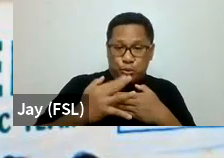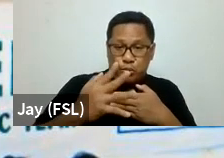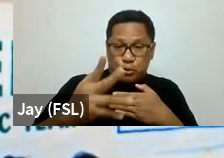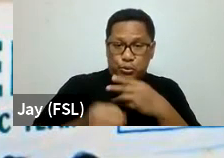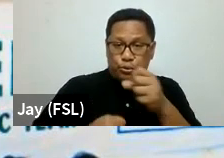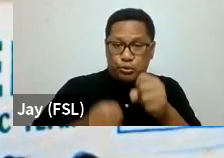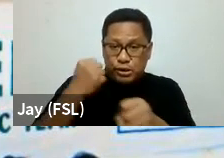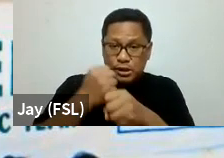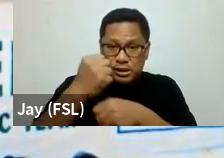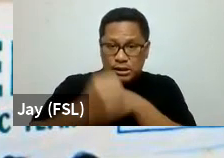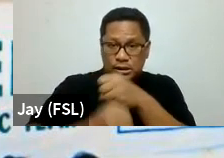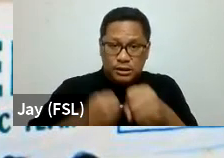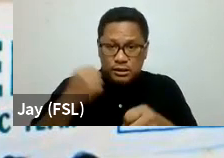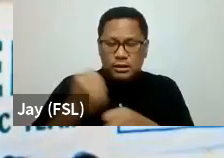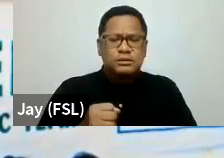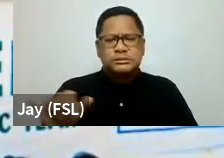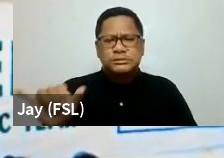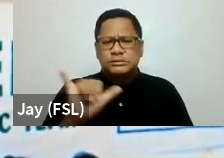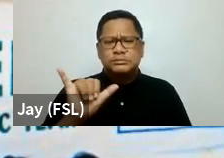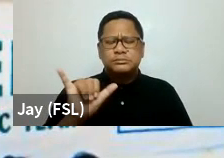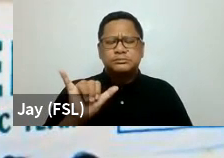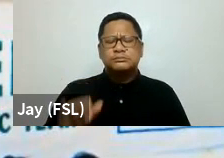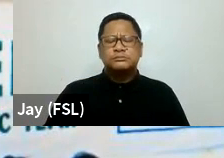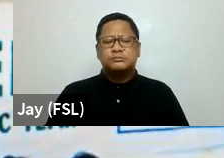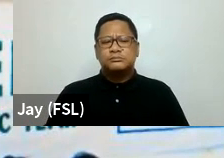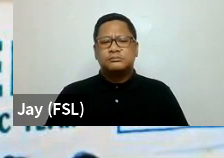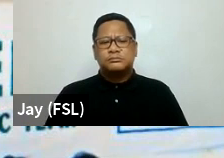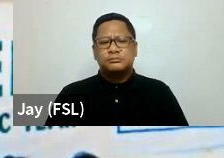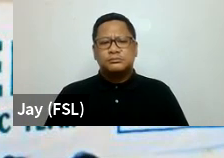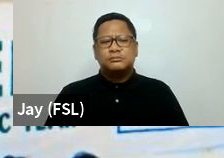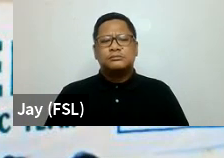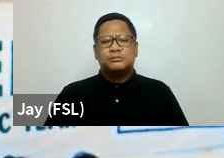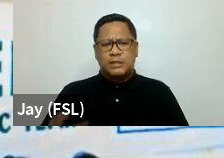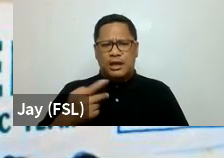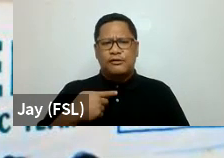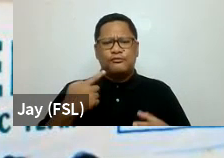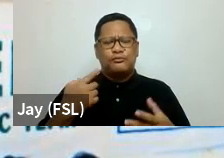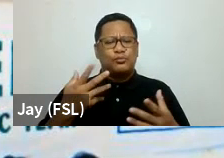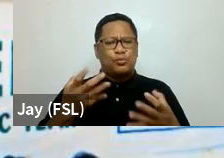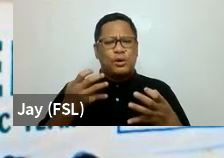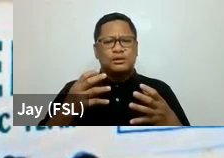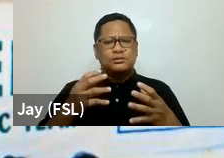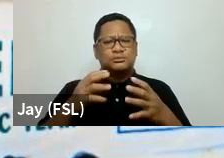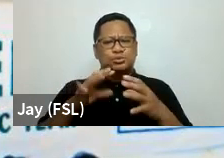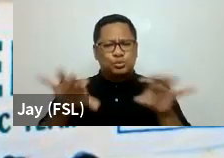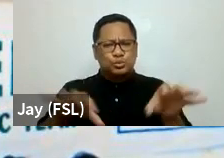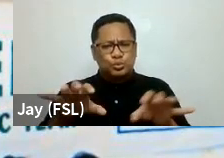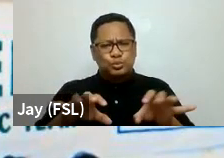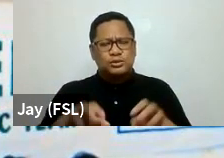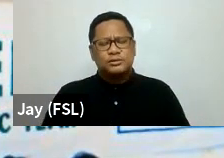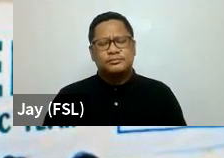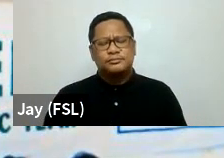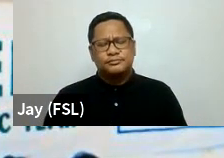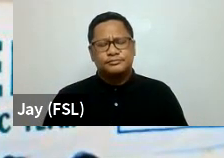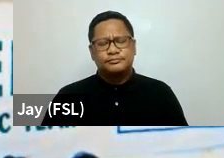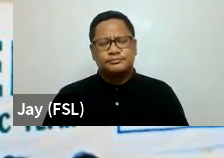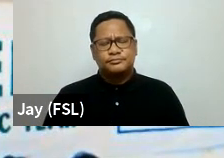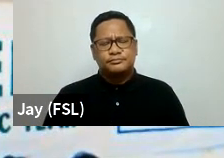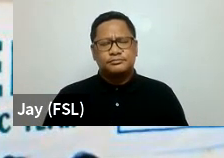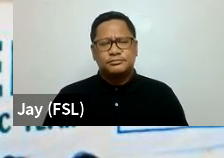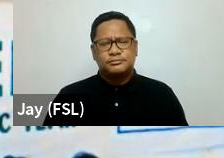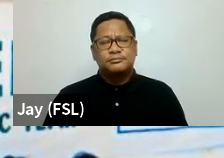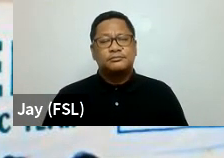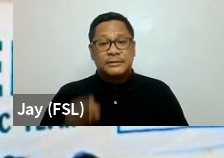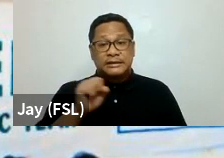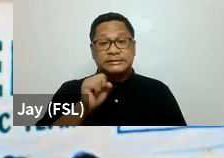all these years, I always hang on to a job. Kailangan may job pa rin eh.